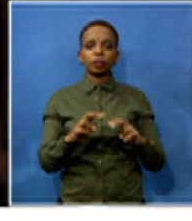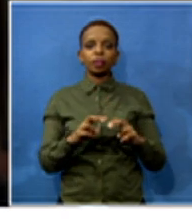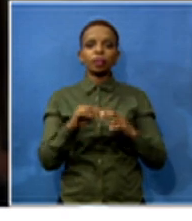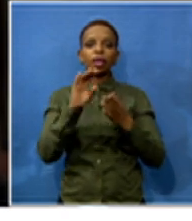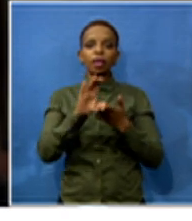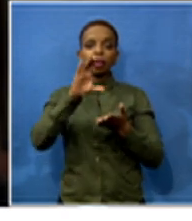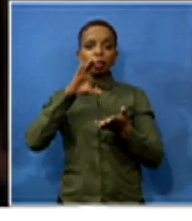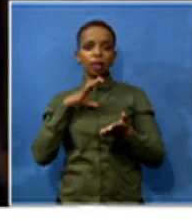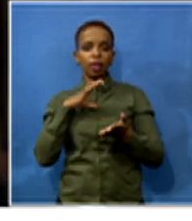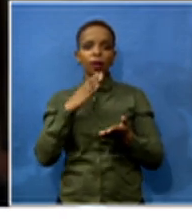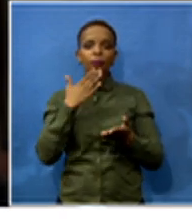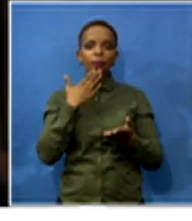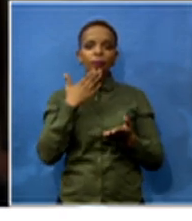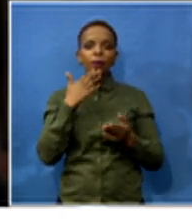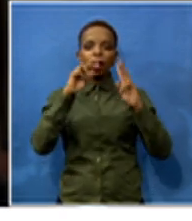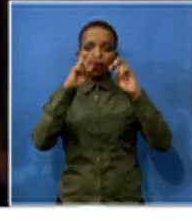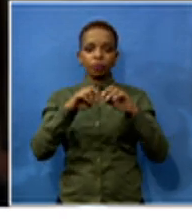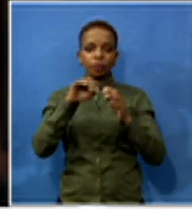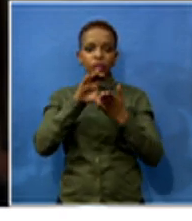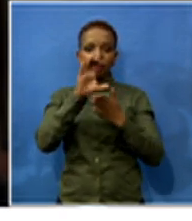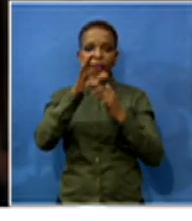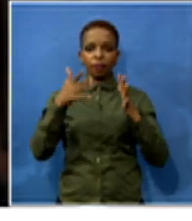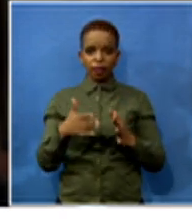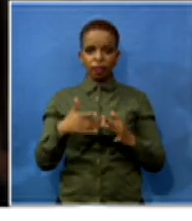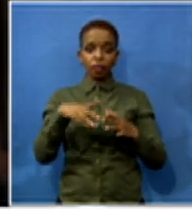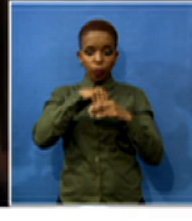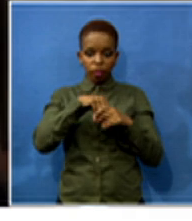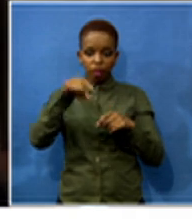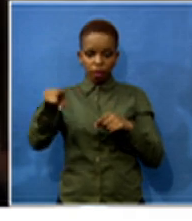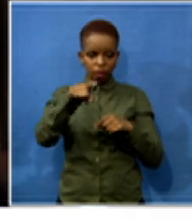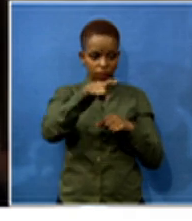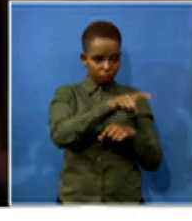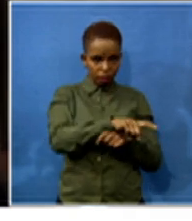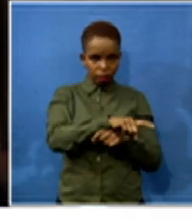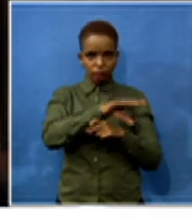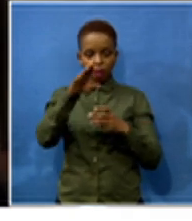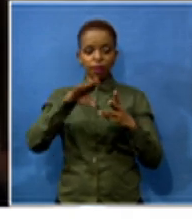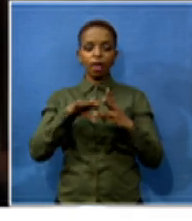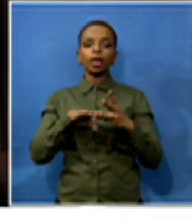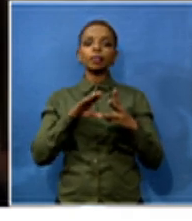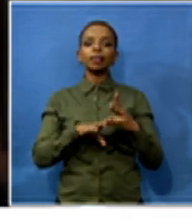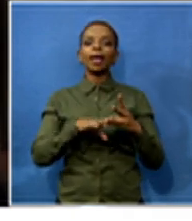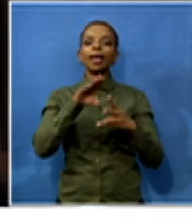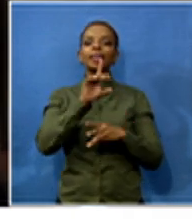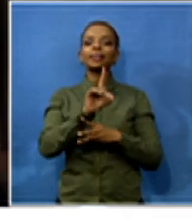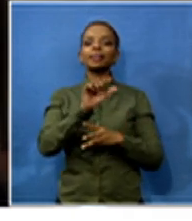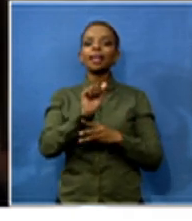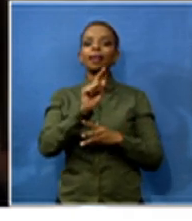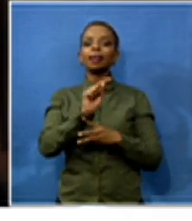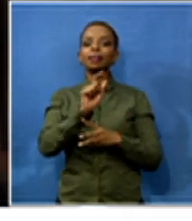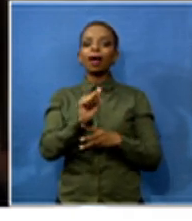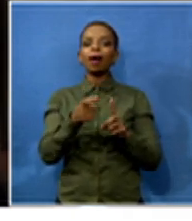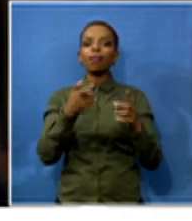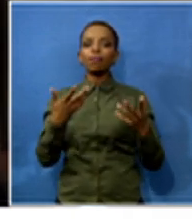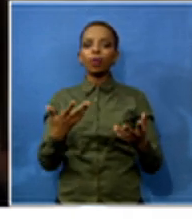funders within these populations. And then finally, the data from these